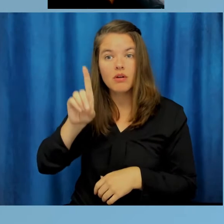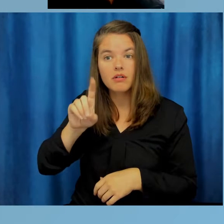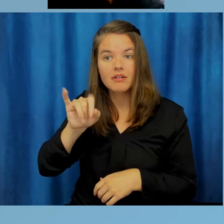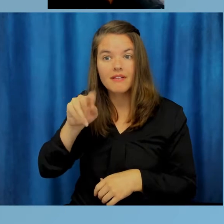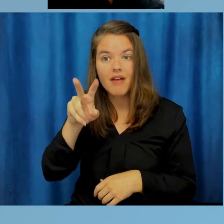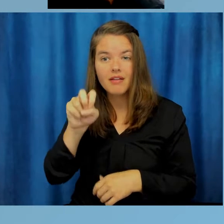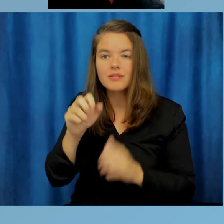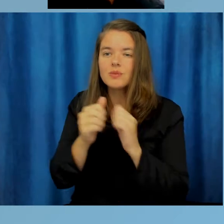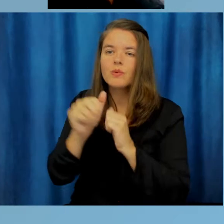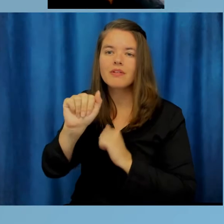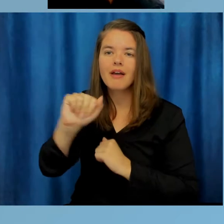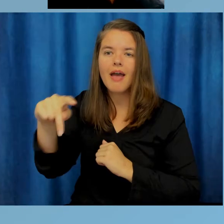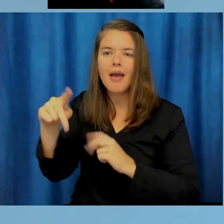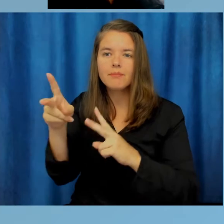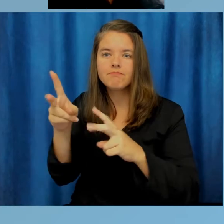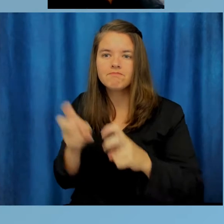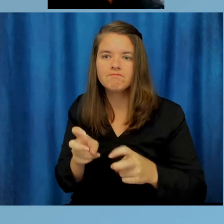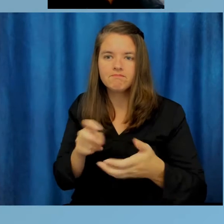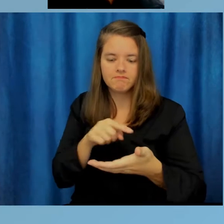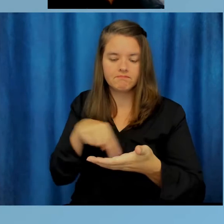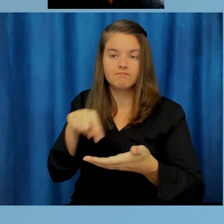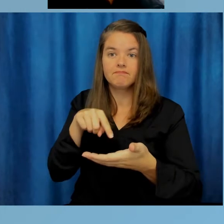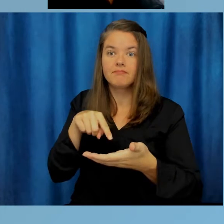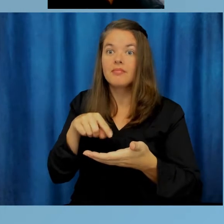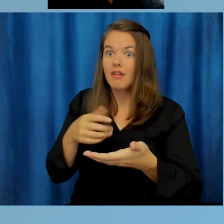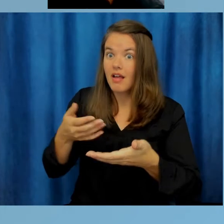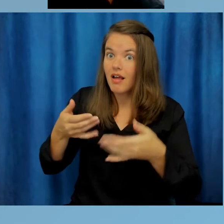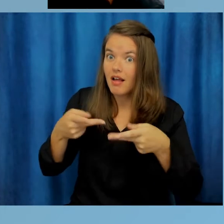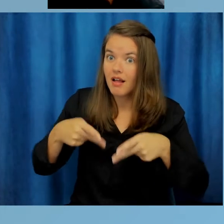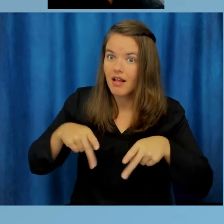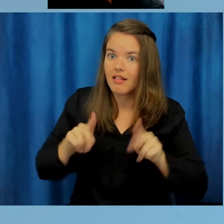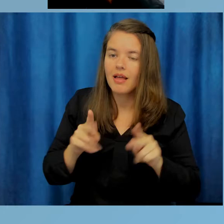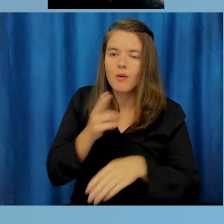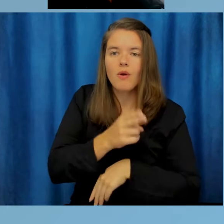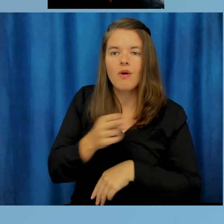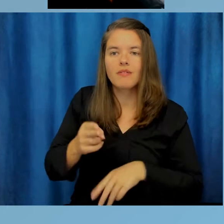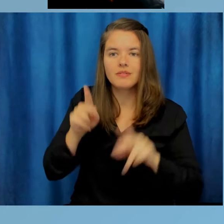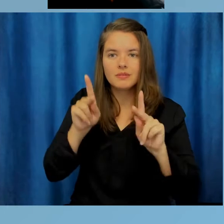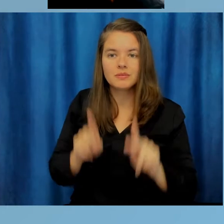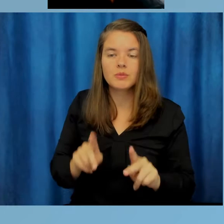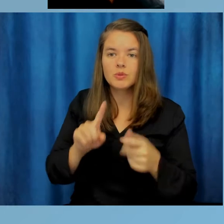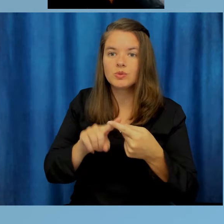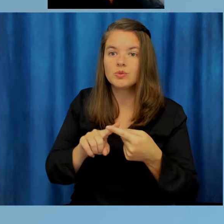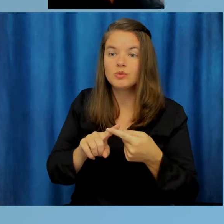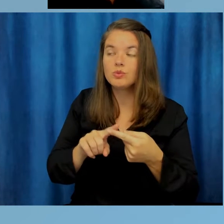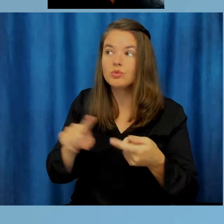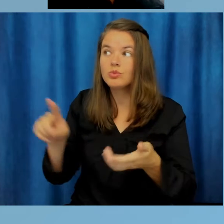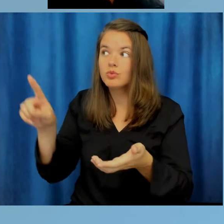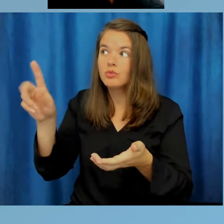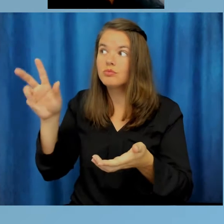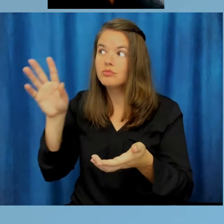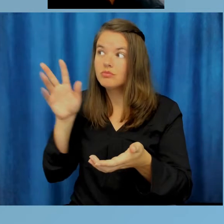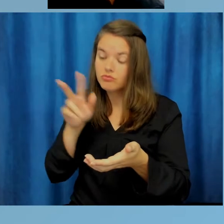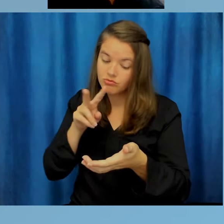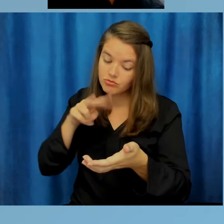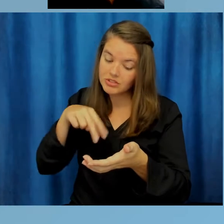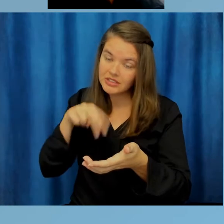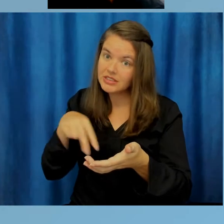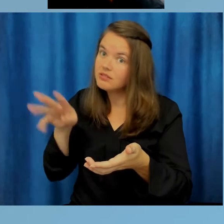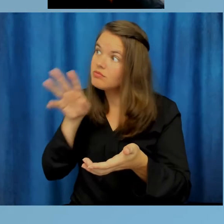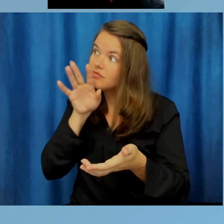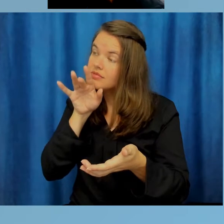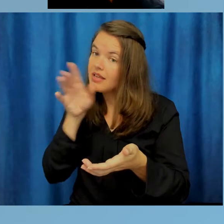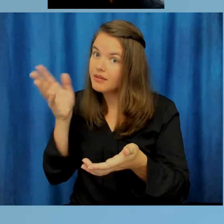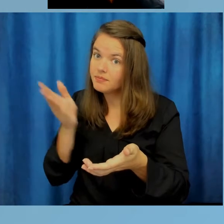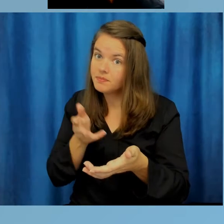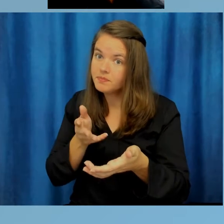with these apps on one of these apps on your device can allow the hard of hearing person to read what's being said to